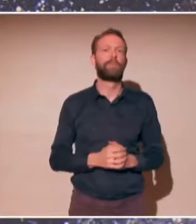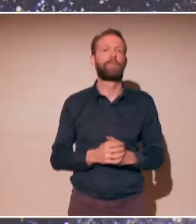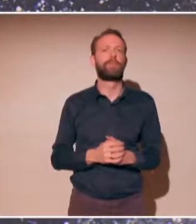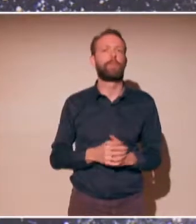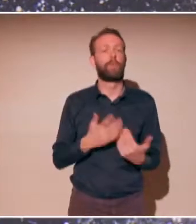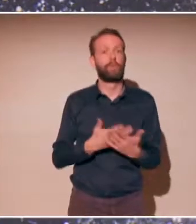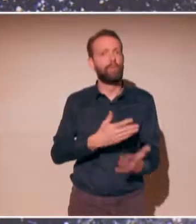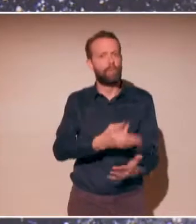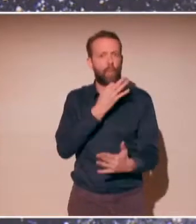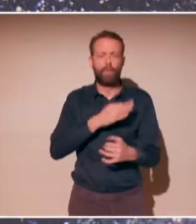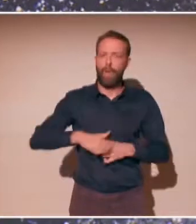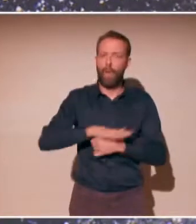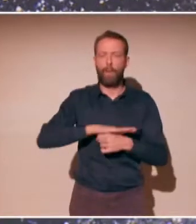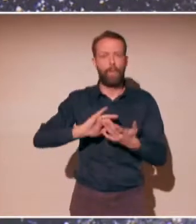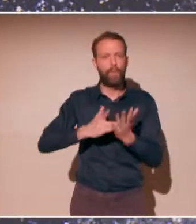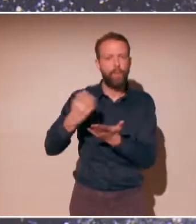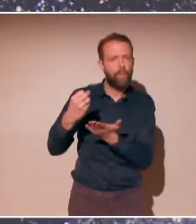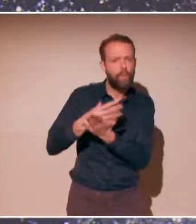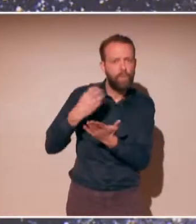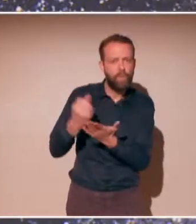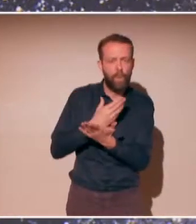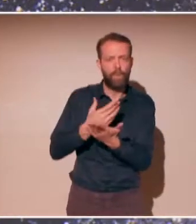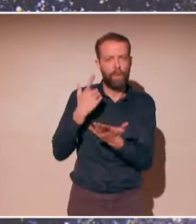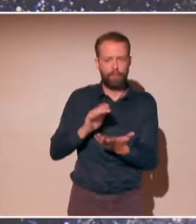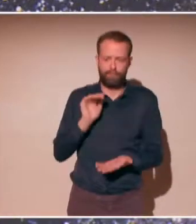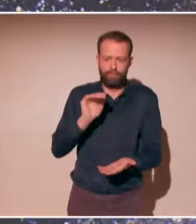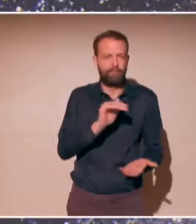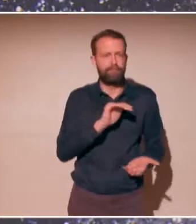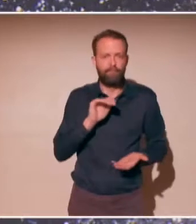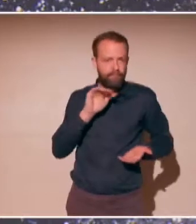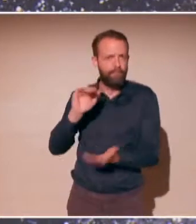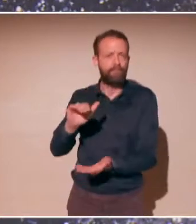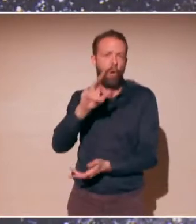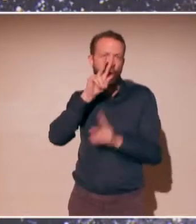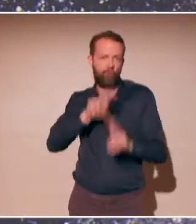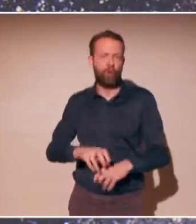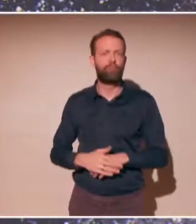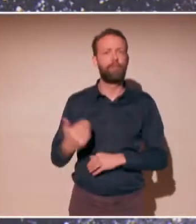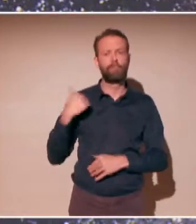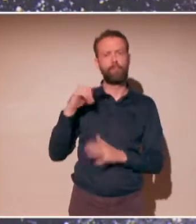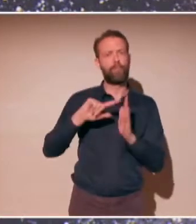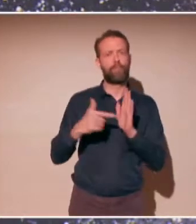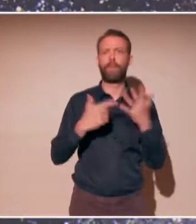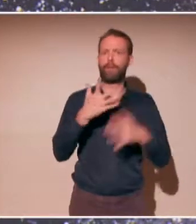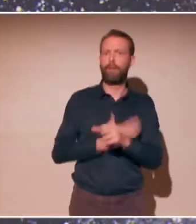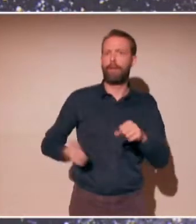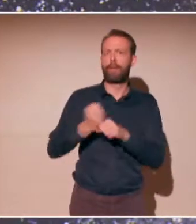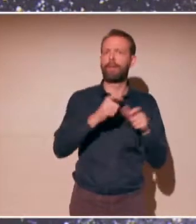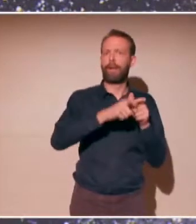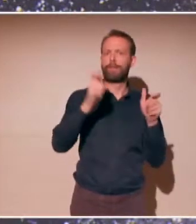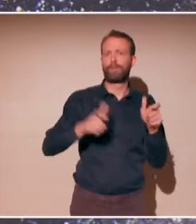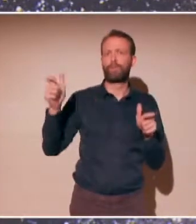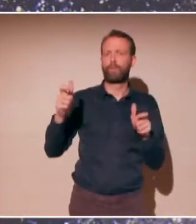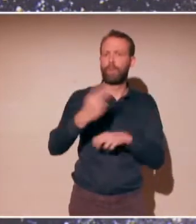go further than this and try and use all we can from the research that is available for research.